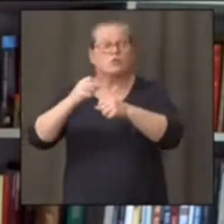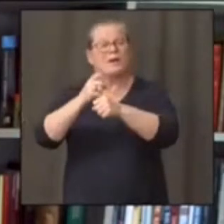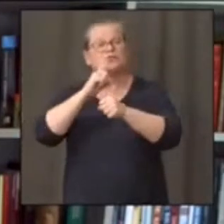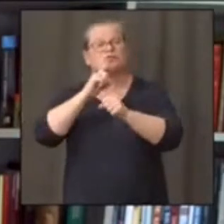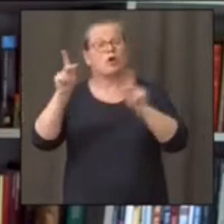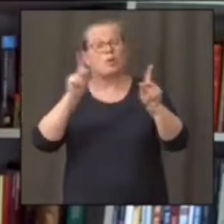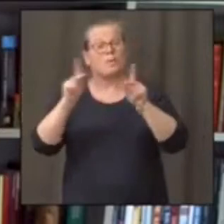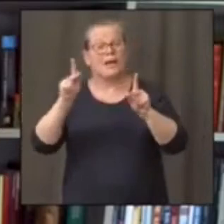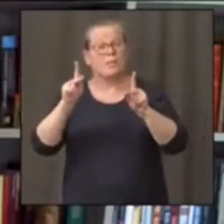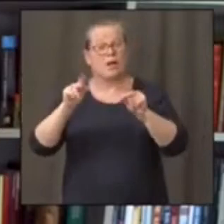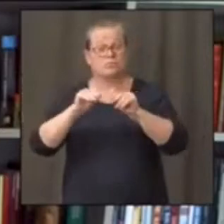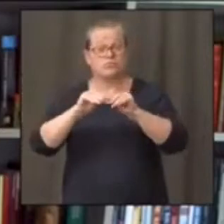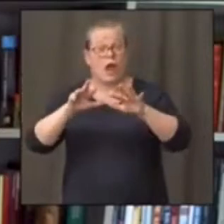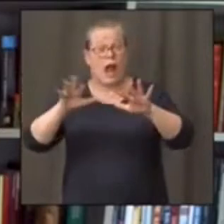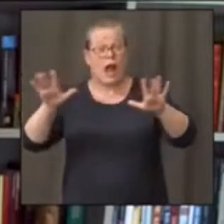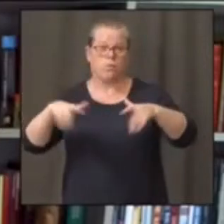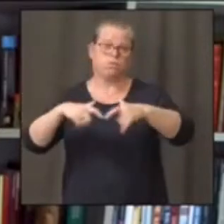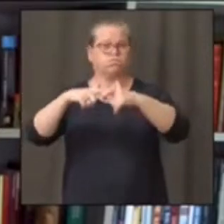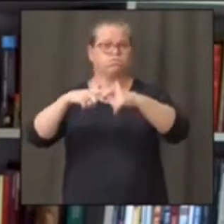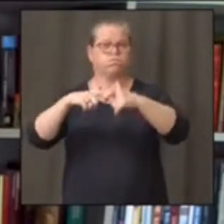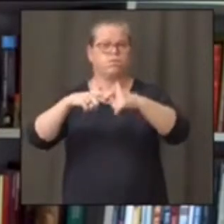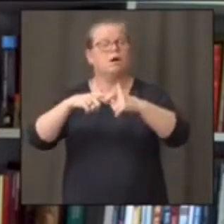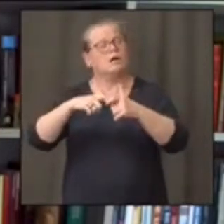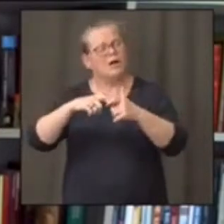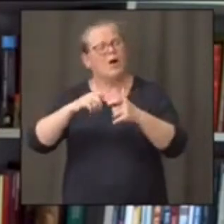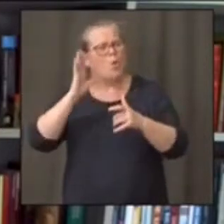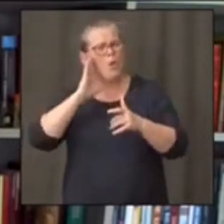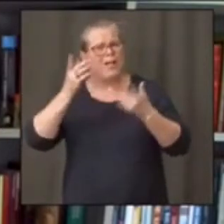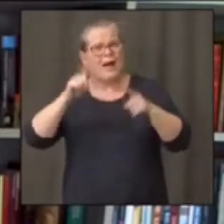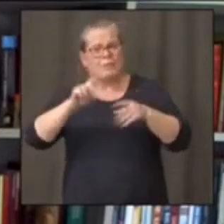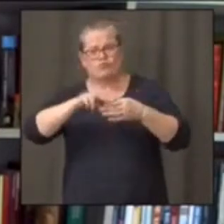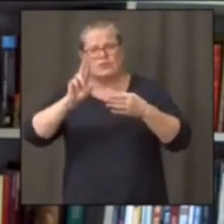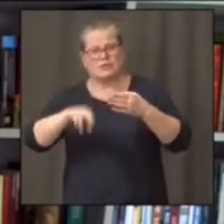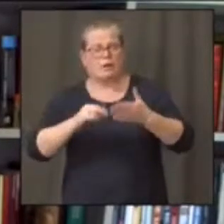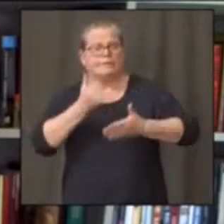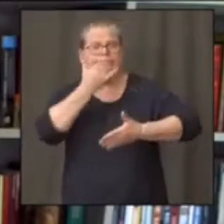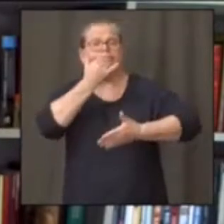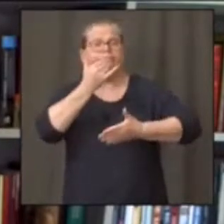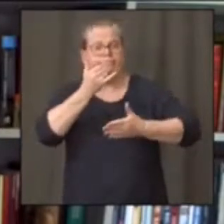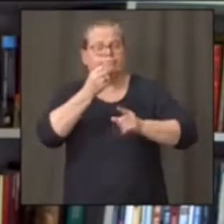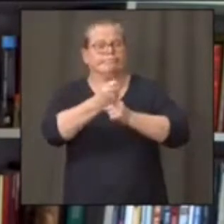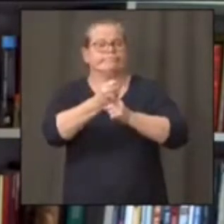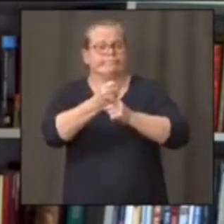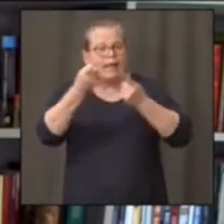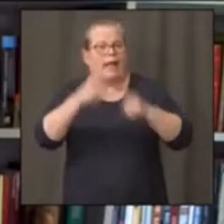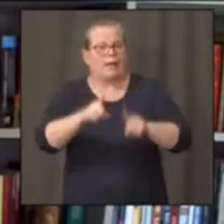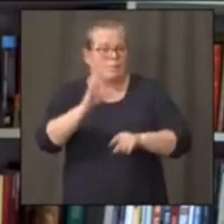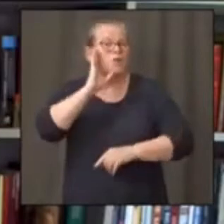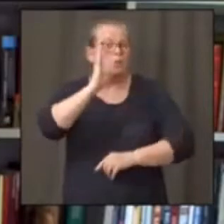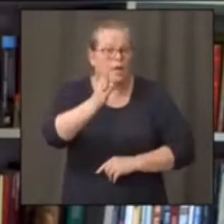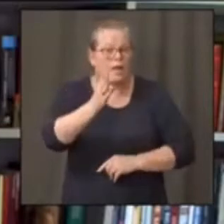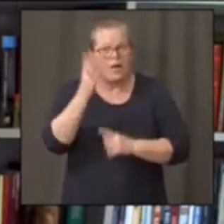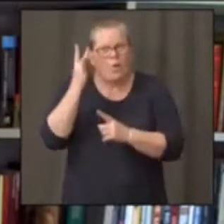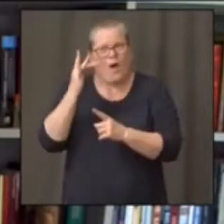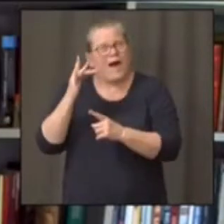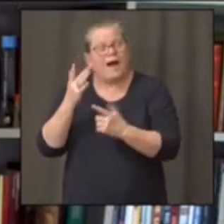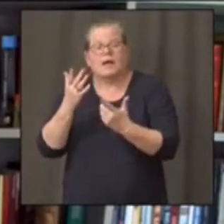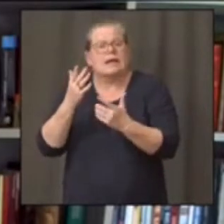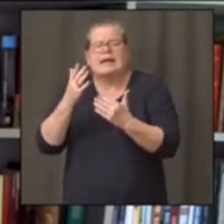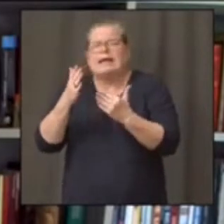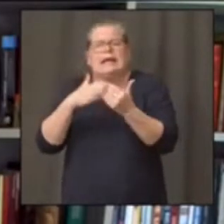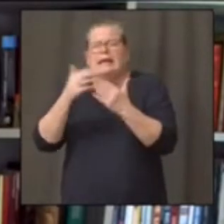going to happen even in the best of tests, because none of them are 100% positive. So I think it's kind of the